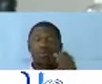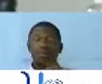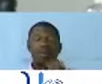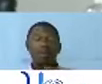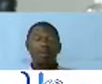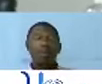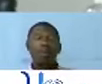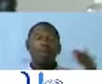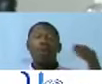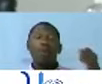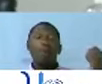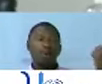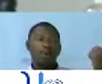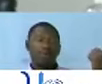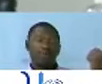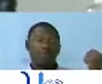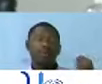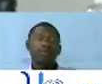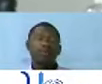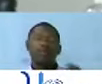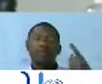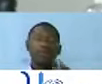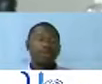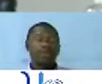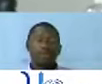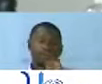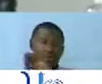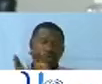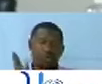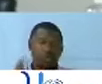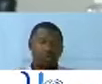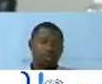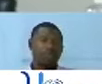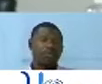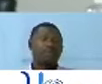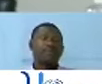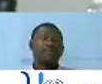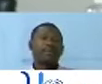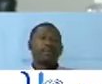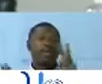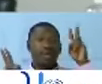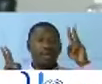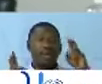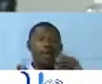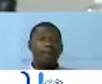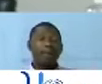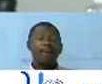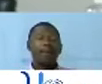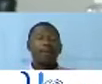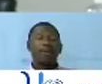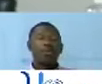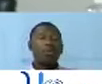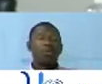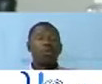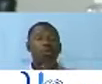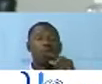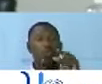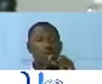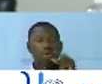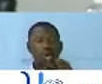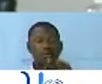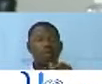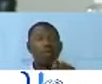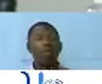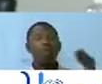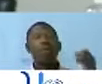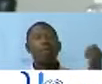powerful than the constitution itself. He made it more powerful than the constitution. Nga melni mom dafa